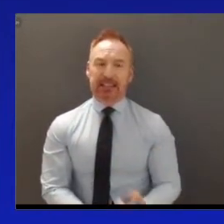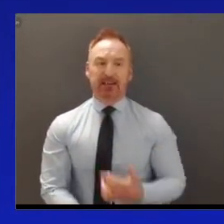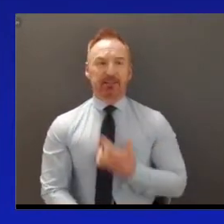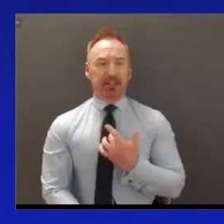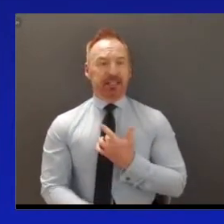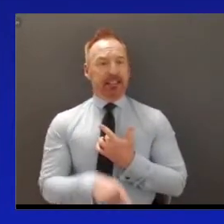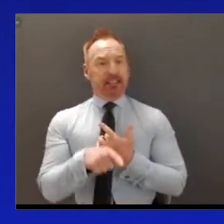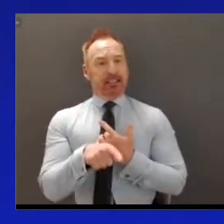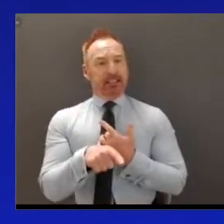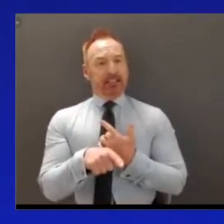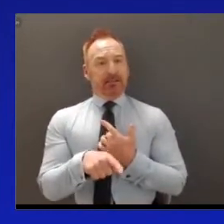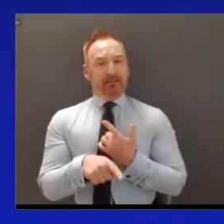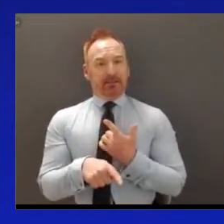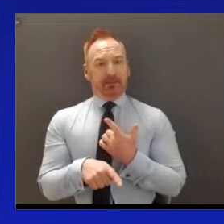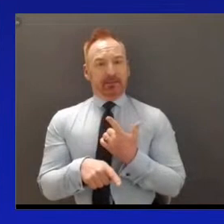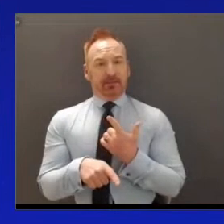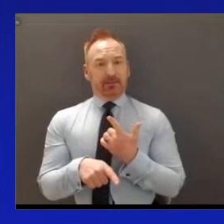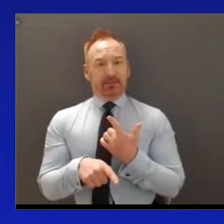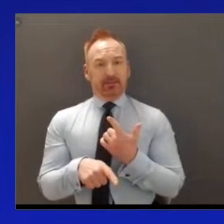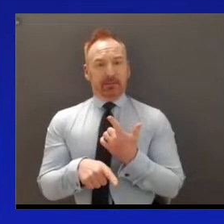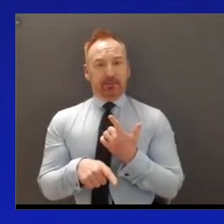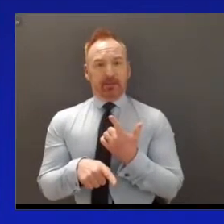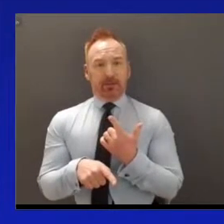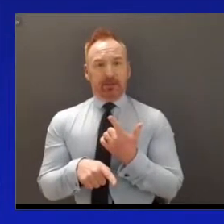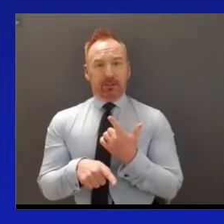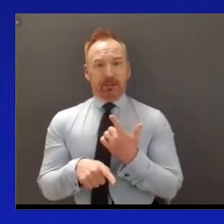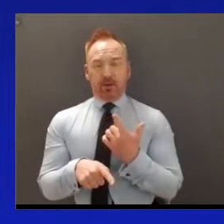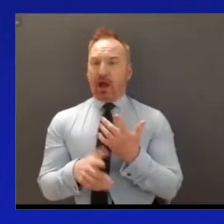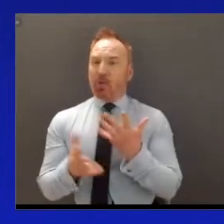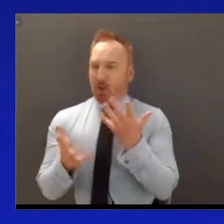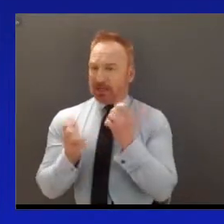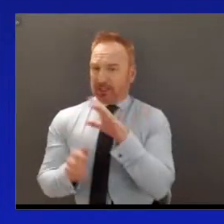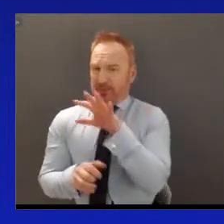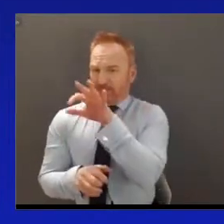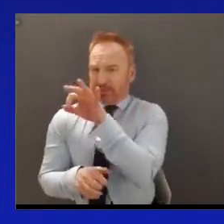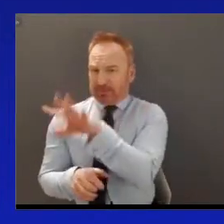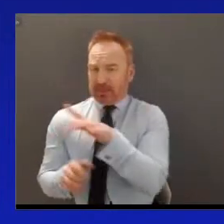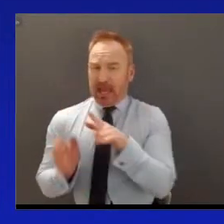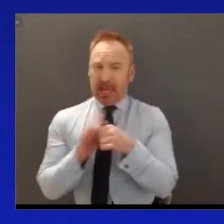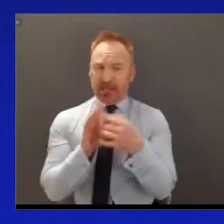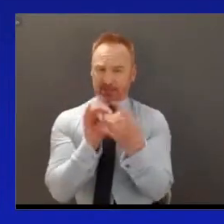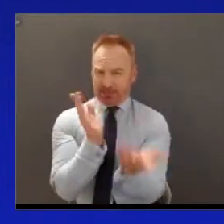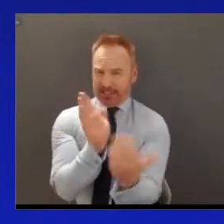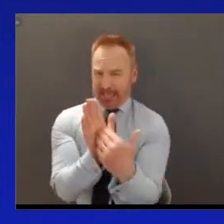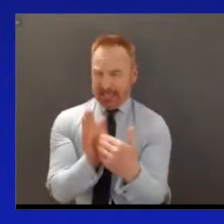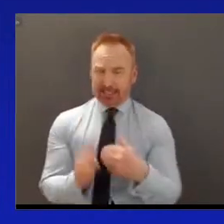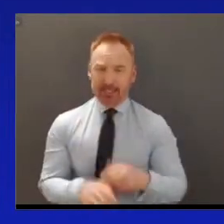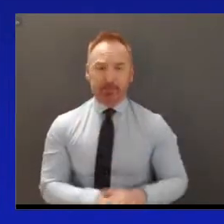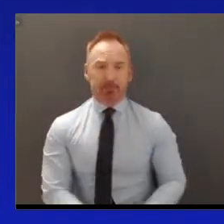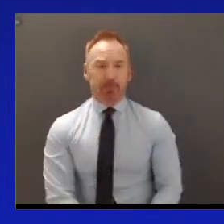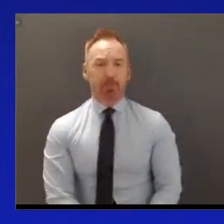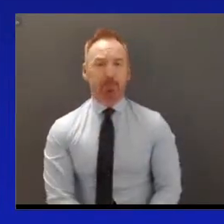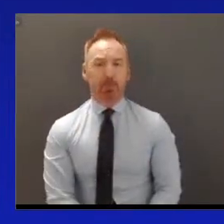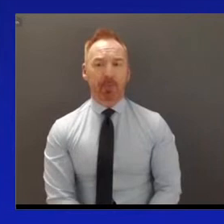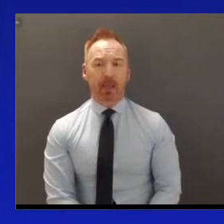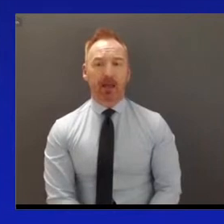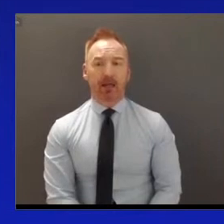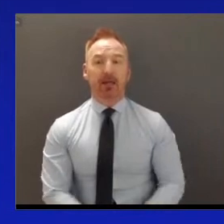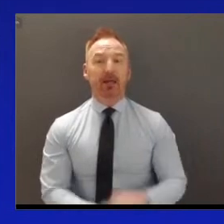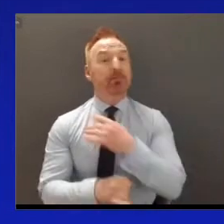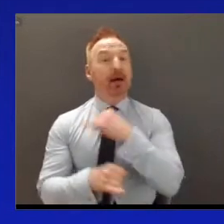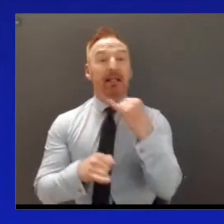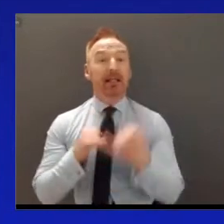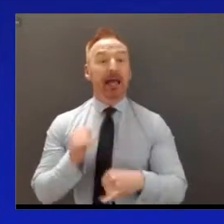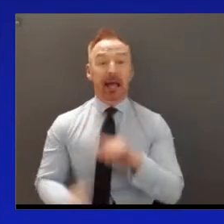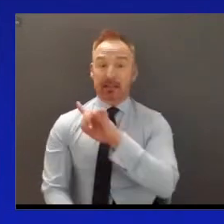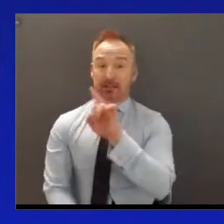for, when it's getting late. So I just want to reiterate that. I know you've heard it. My very last question is